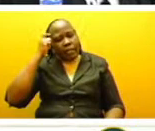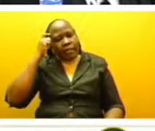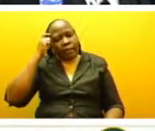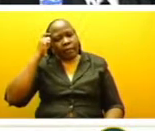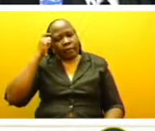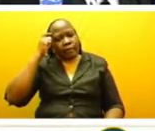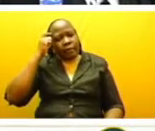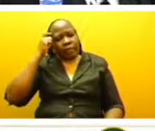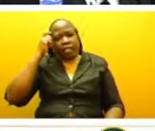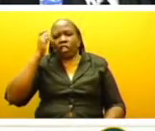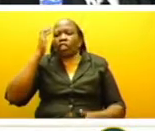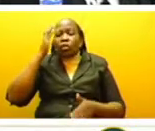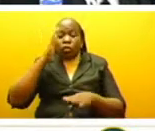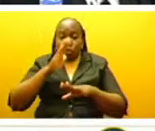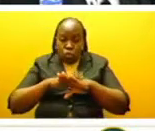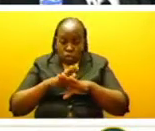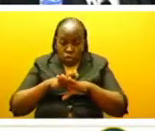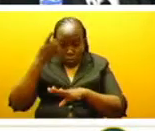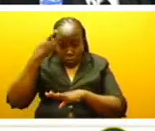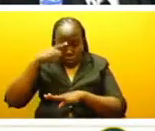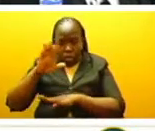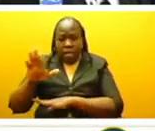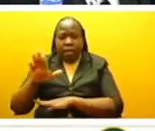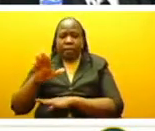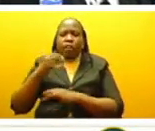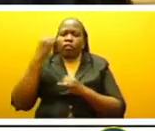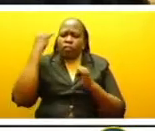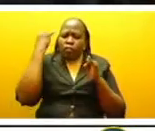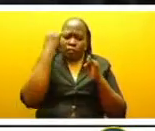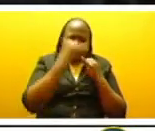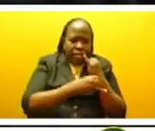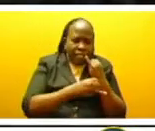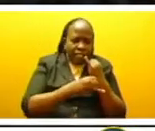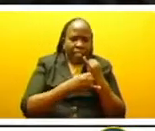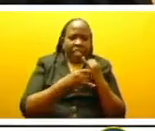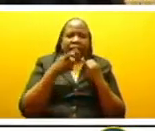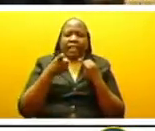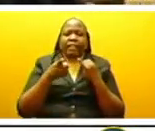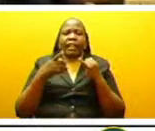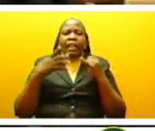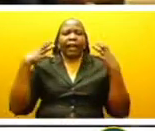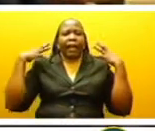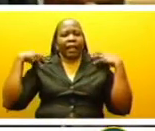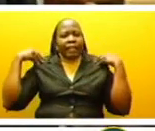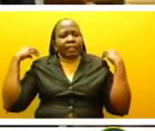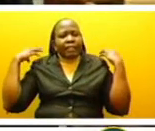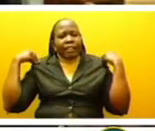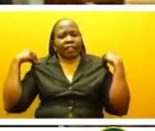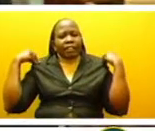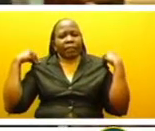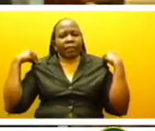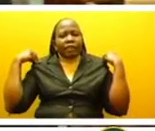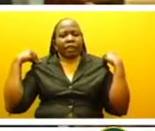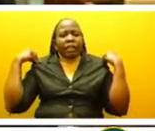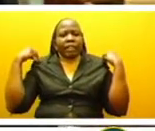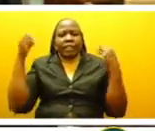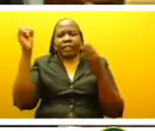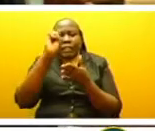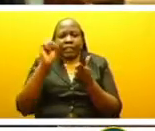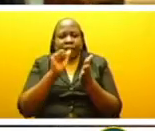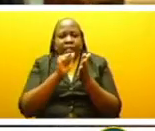it was prudent to conclude the exercise since Article 138